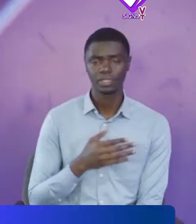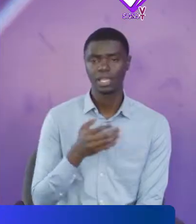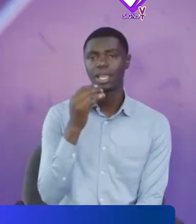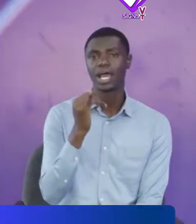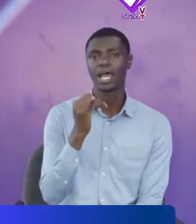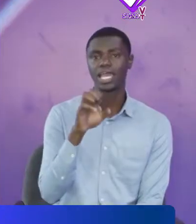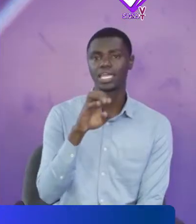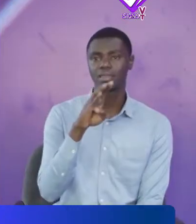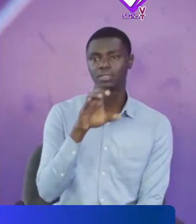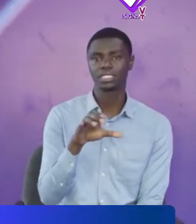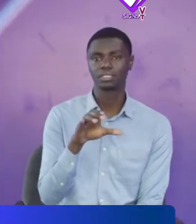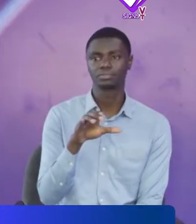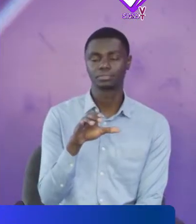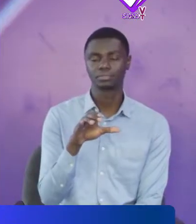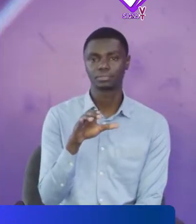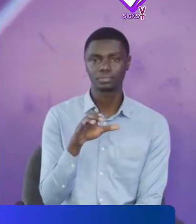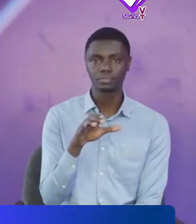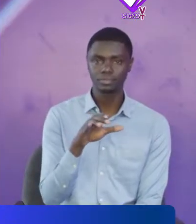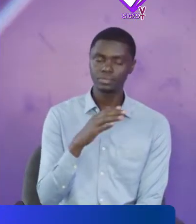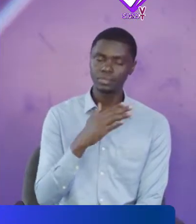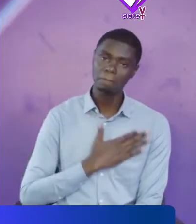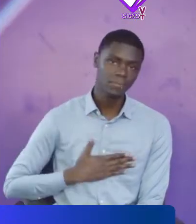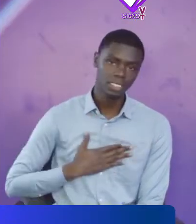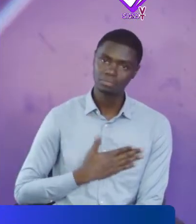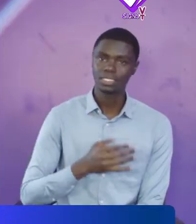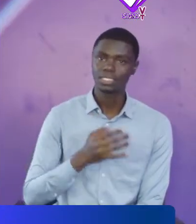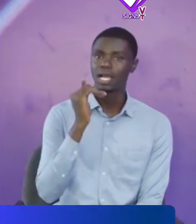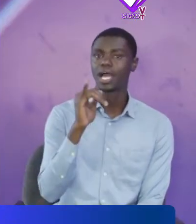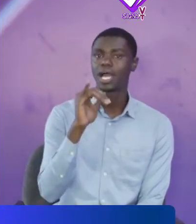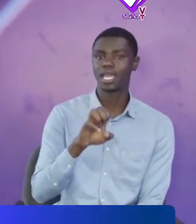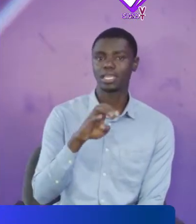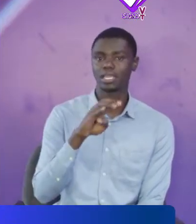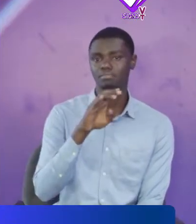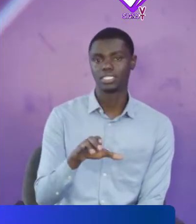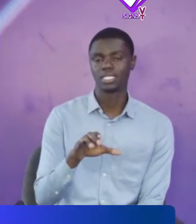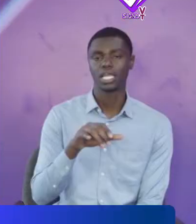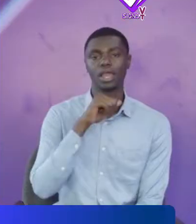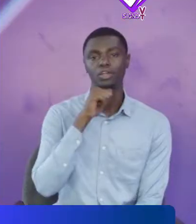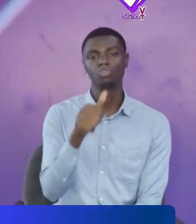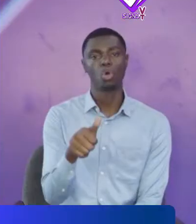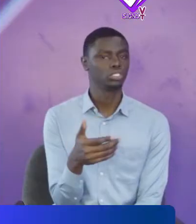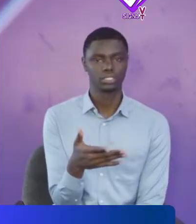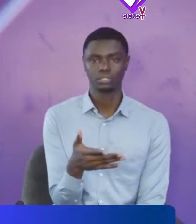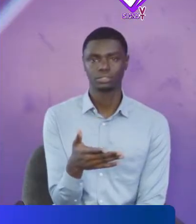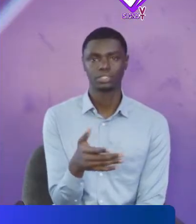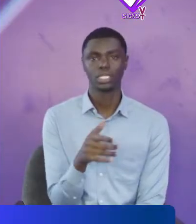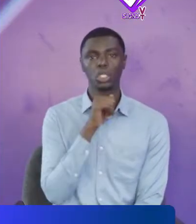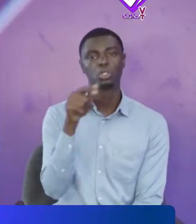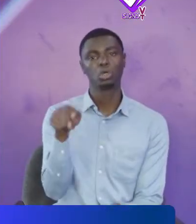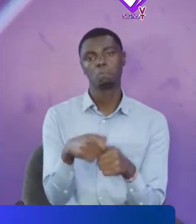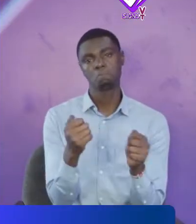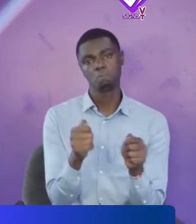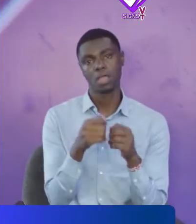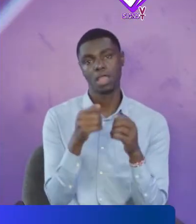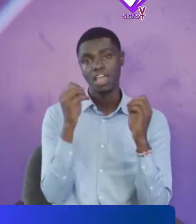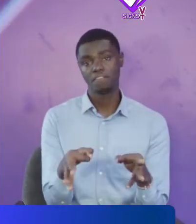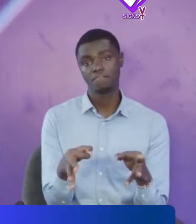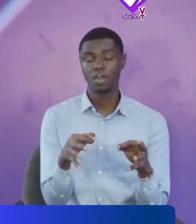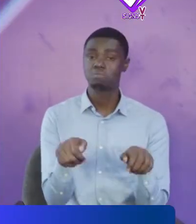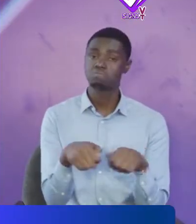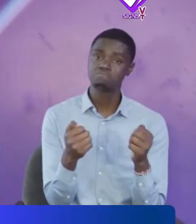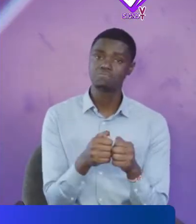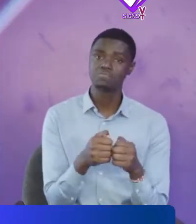IEBC. And that was going to be my next question. Please. Yes. Do not mess up, because if you do, you